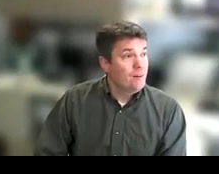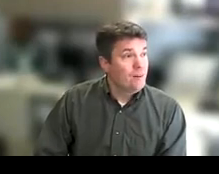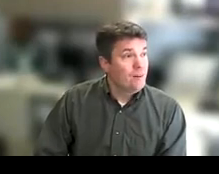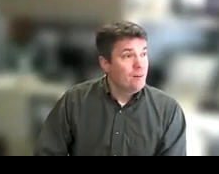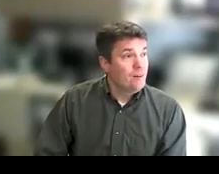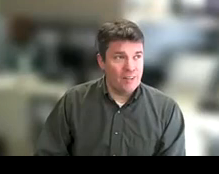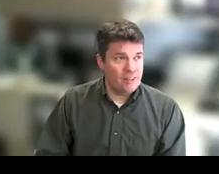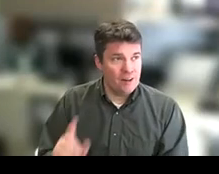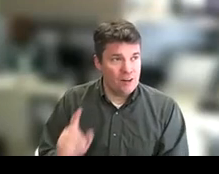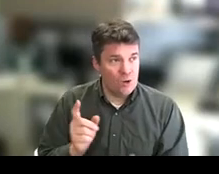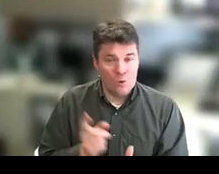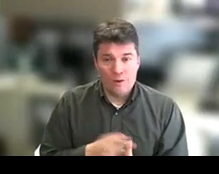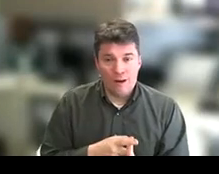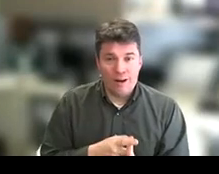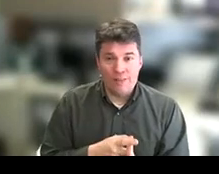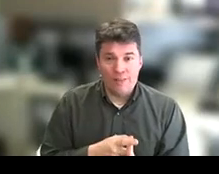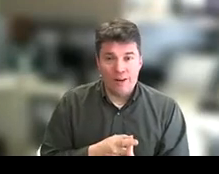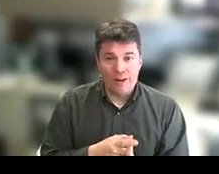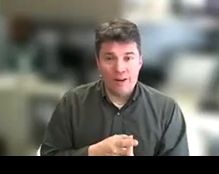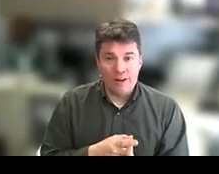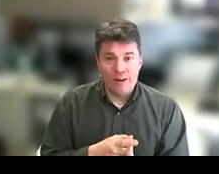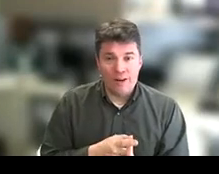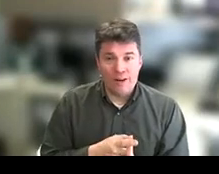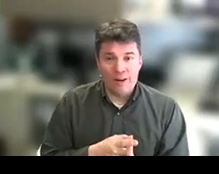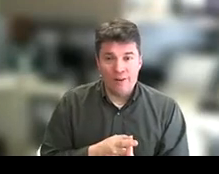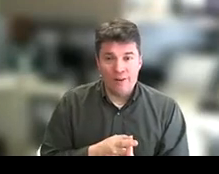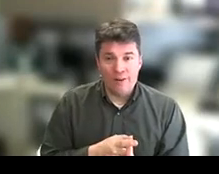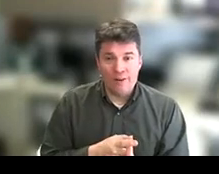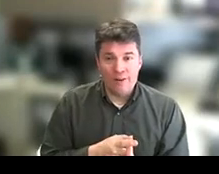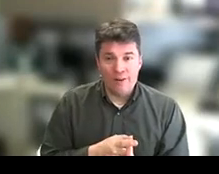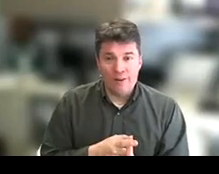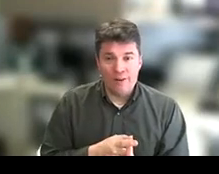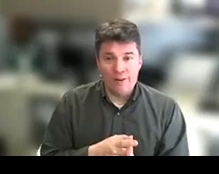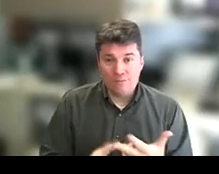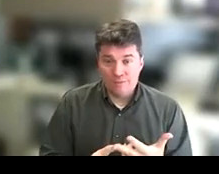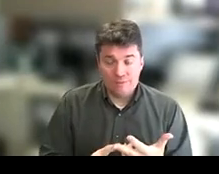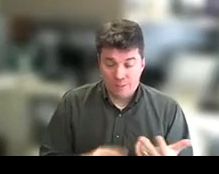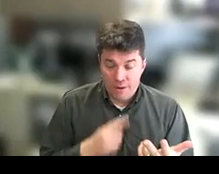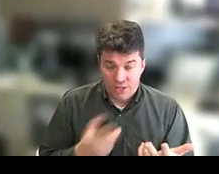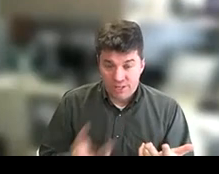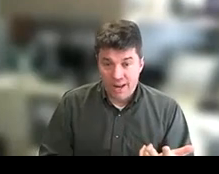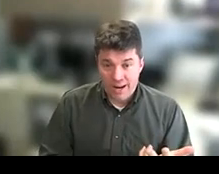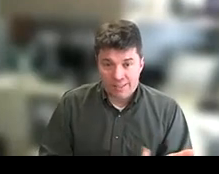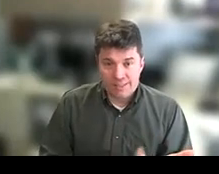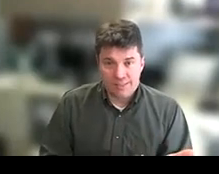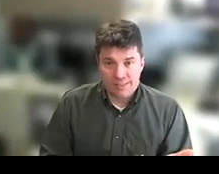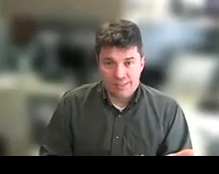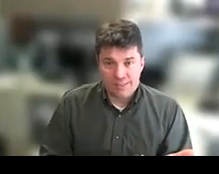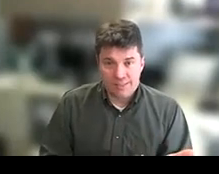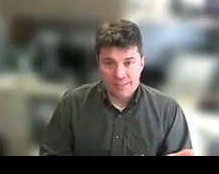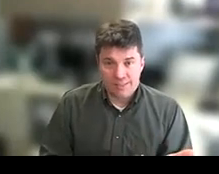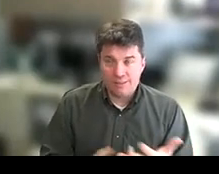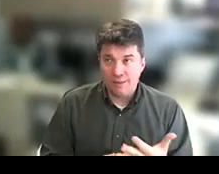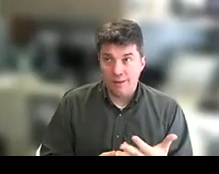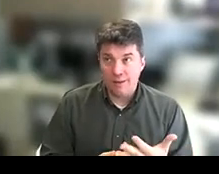And then smartphones, this can do anything from sound recognition to speech to